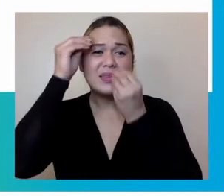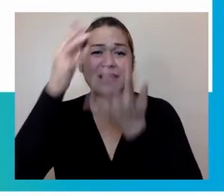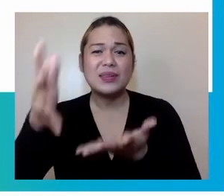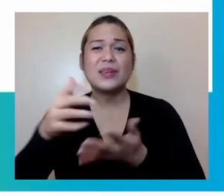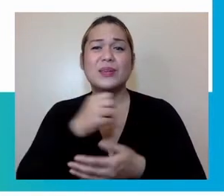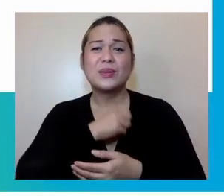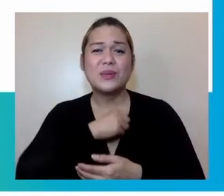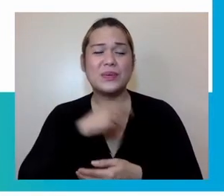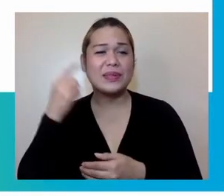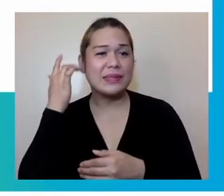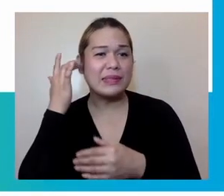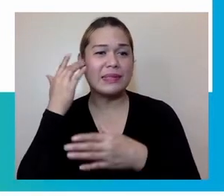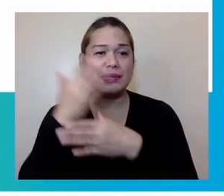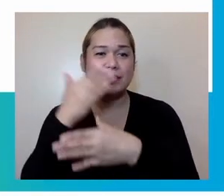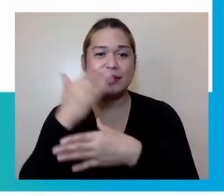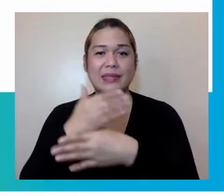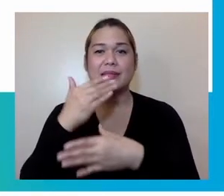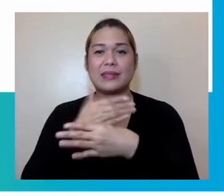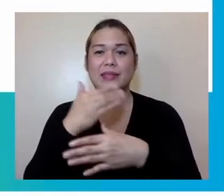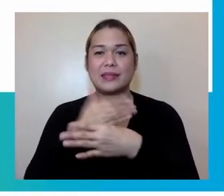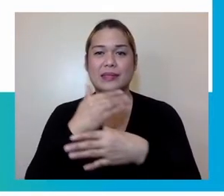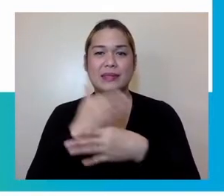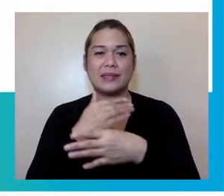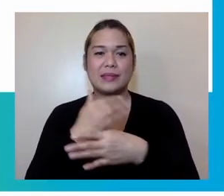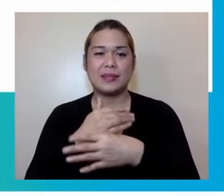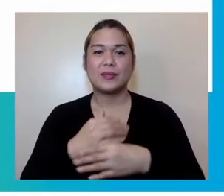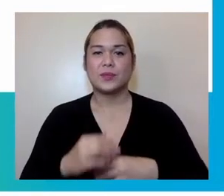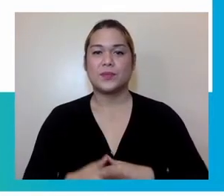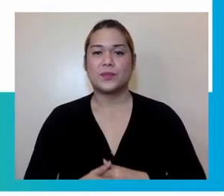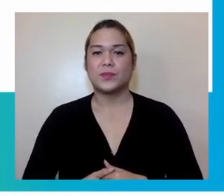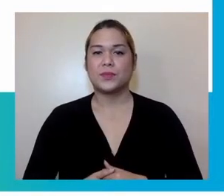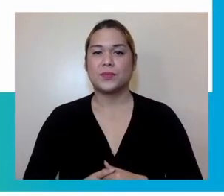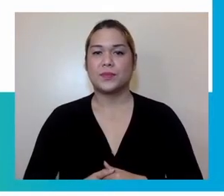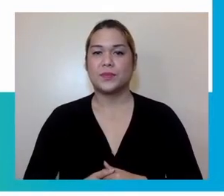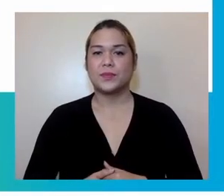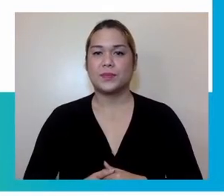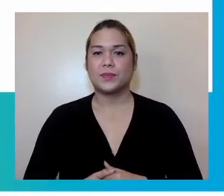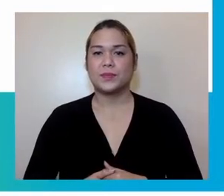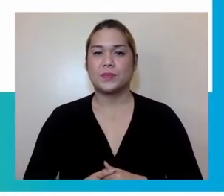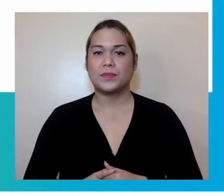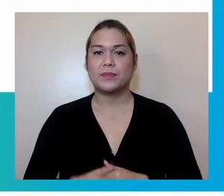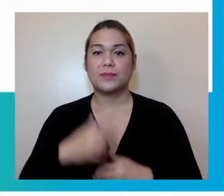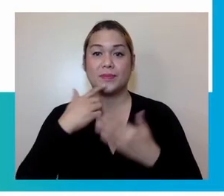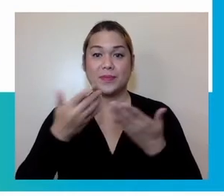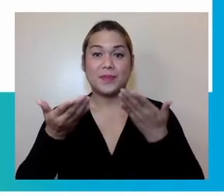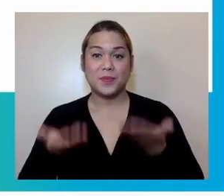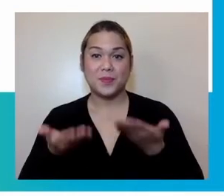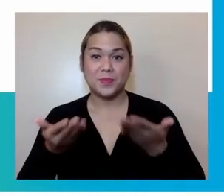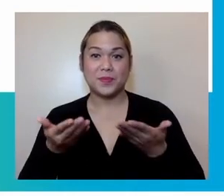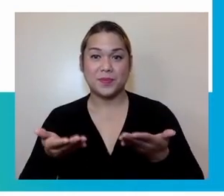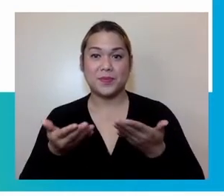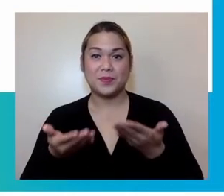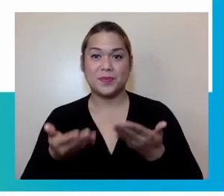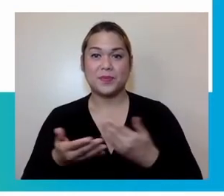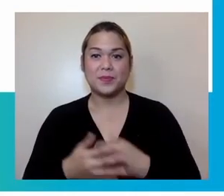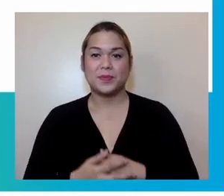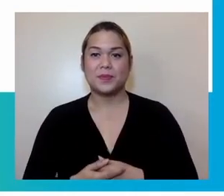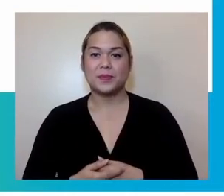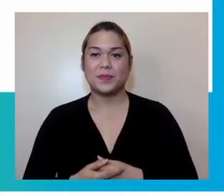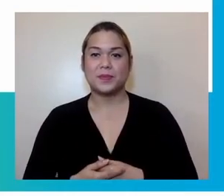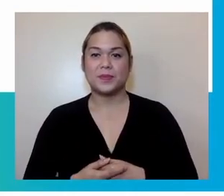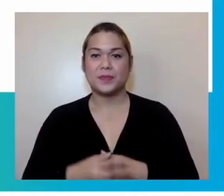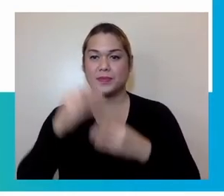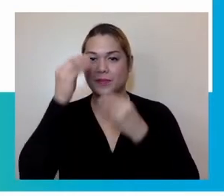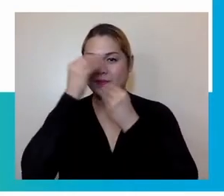of rivers, damage forests and biodiversity, release large amounts of greenhouse gases, as well as displace thousands